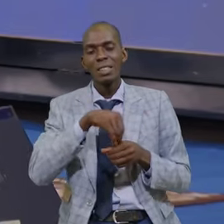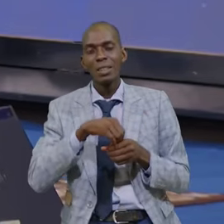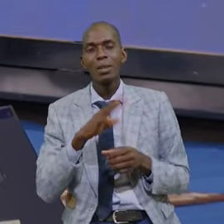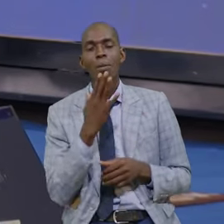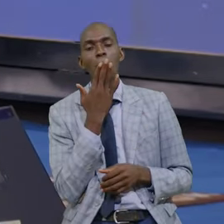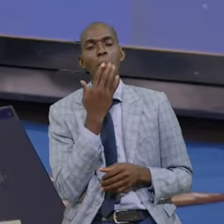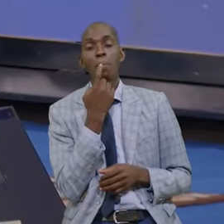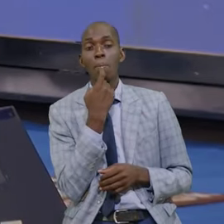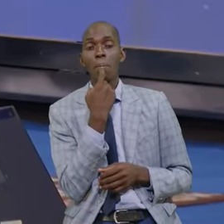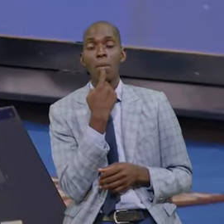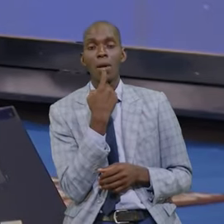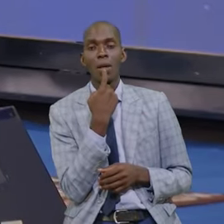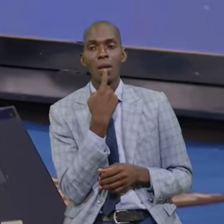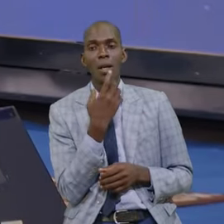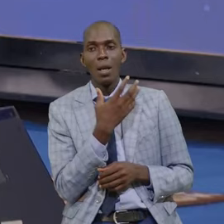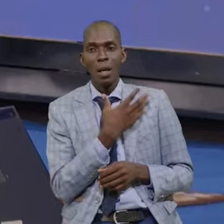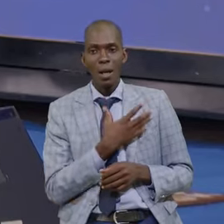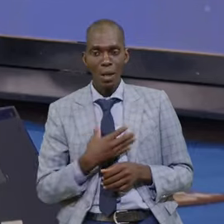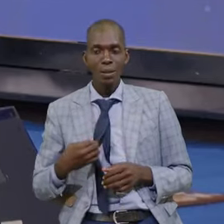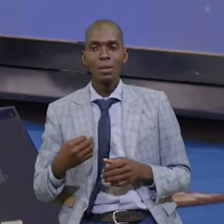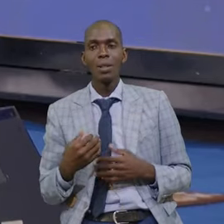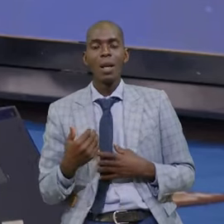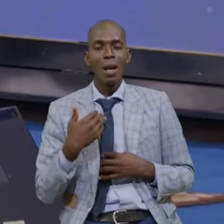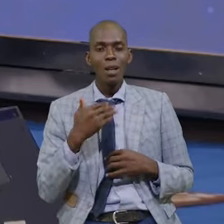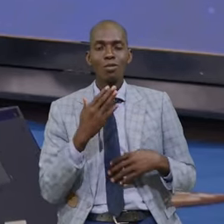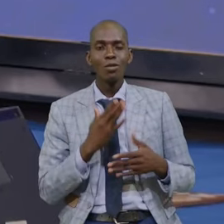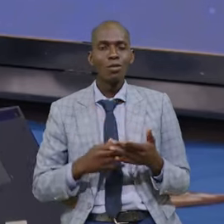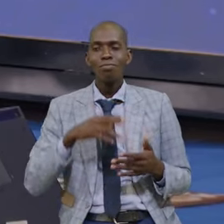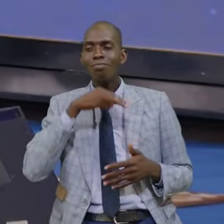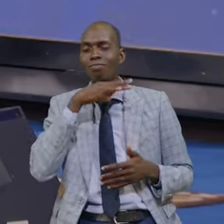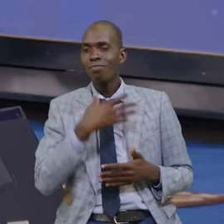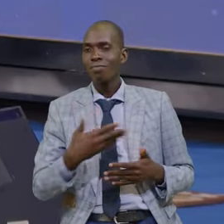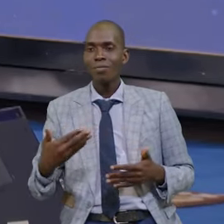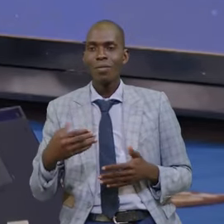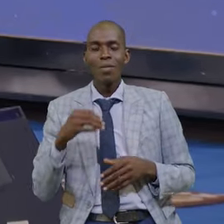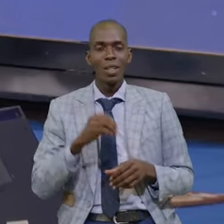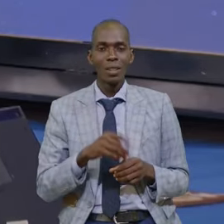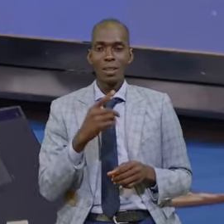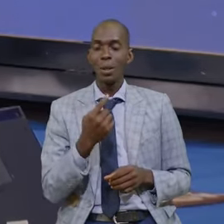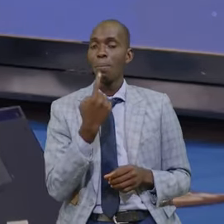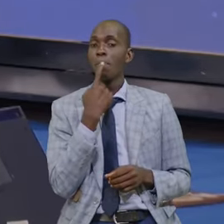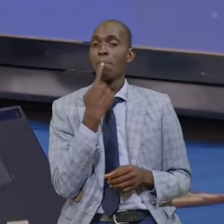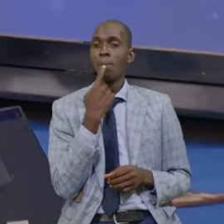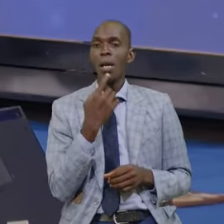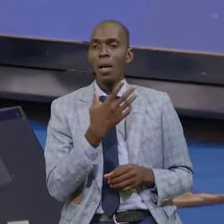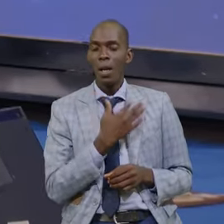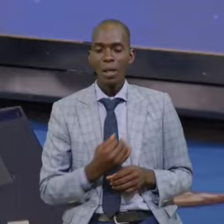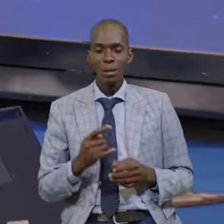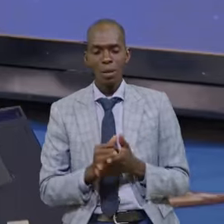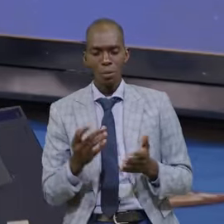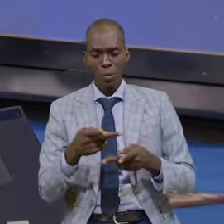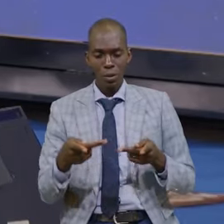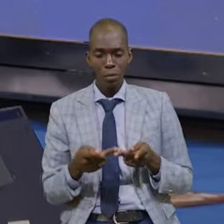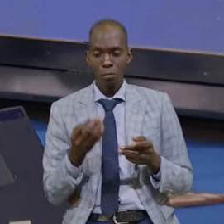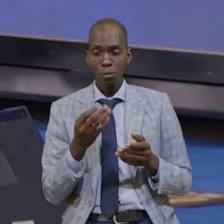the mouth, and he has contamination inside the mouth, and he saw the way talking, and